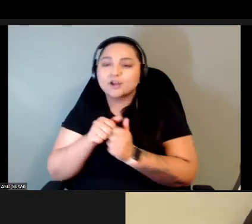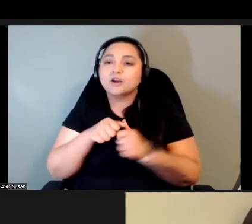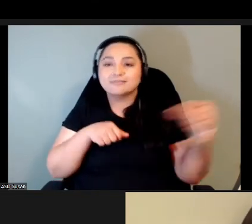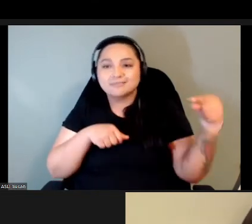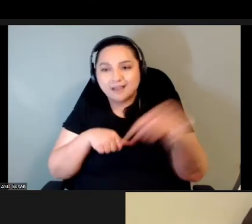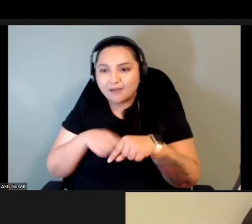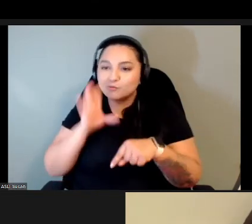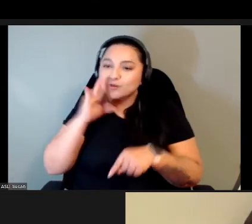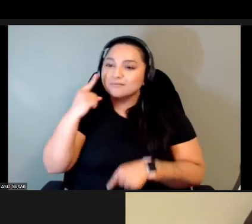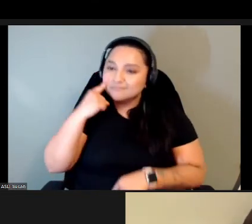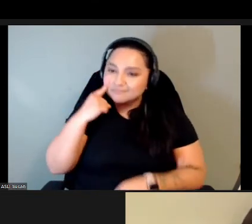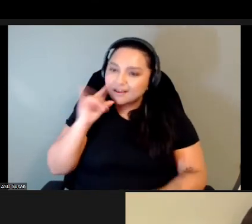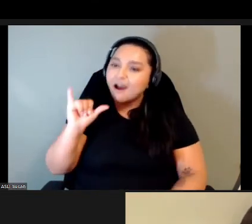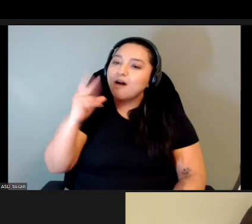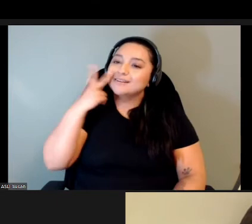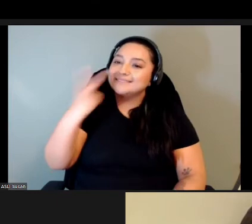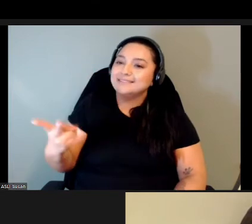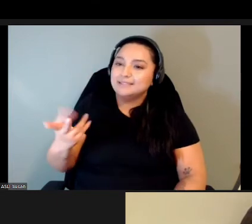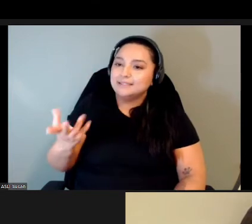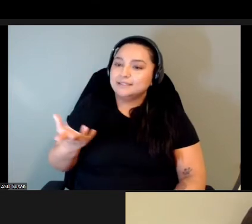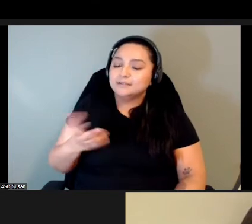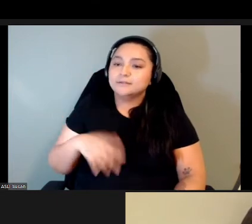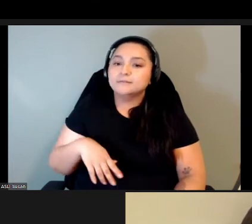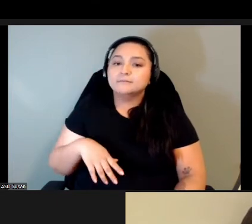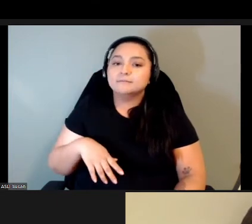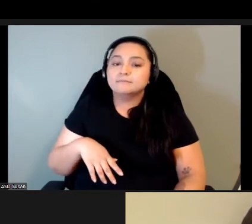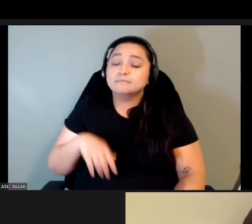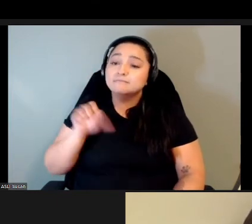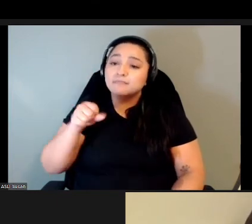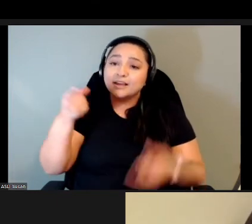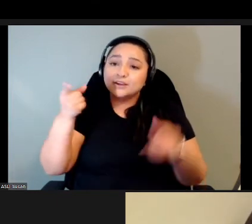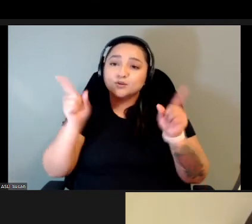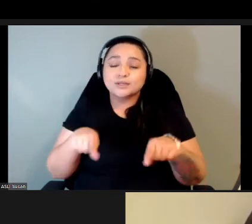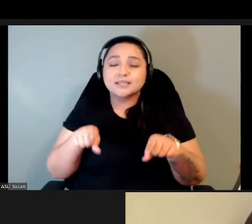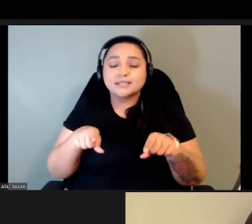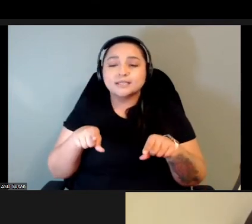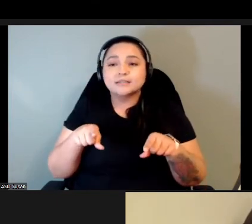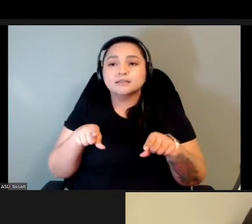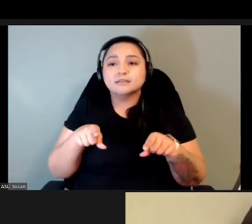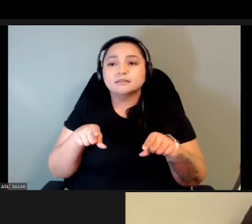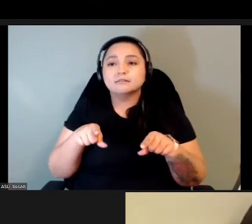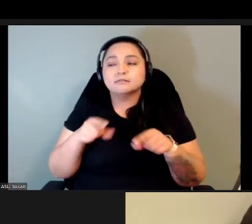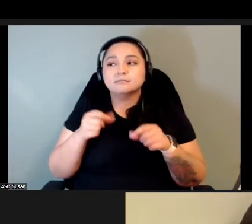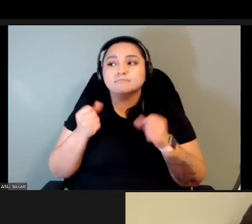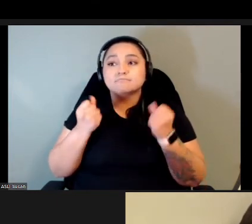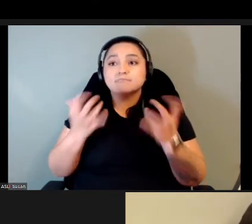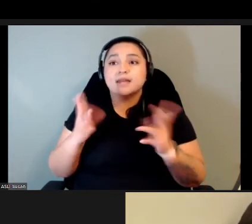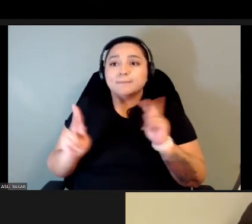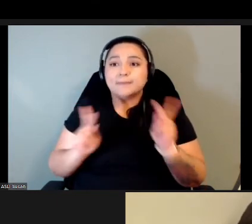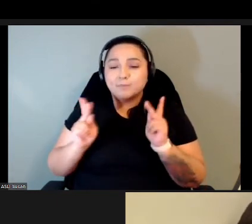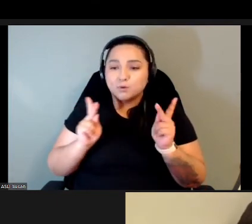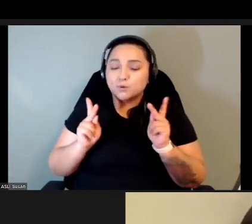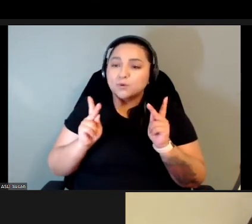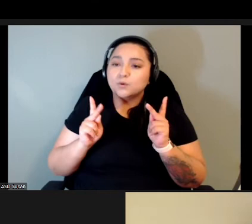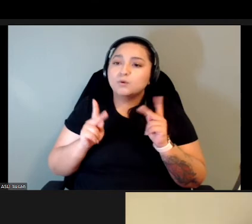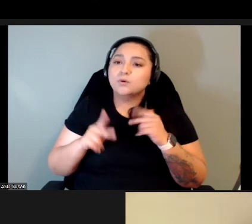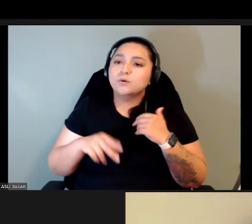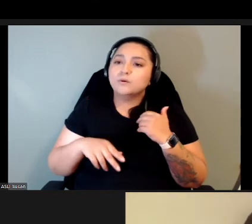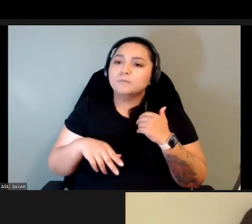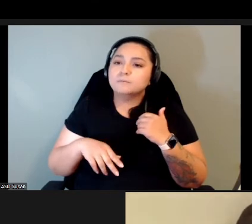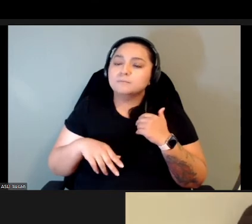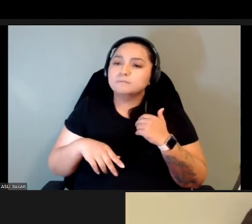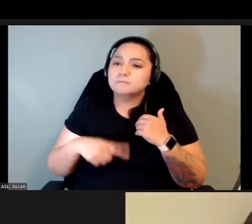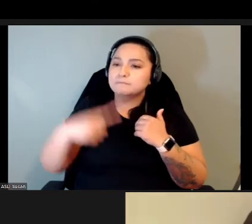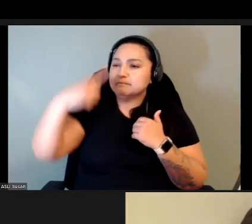ways. But yes, I agree that there are a lot of people that are judgmental towards